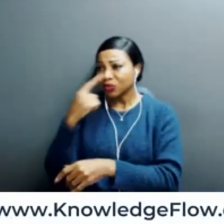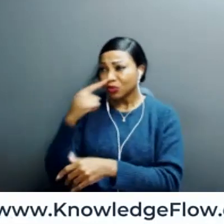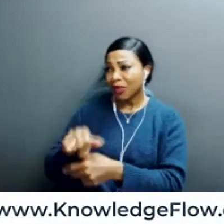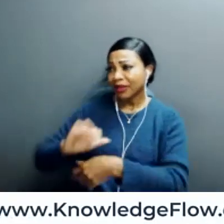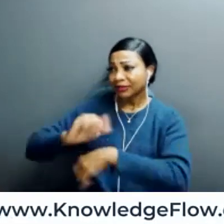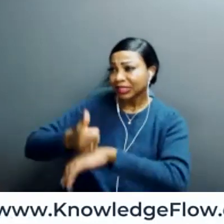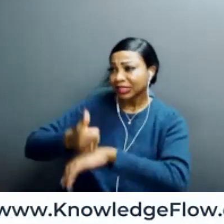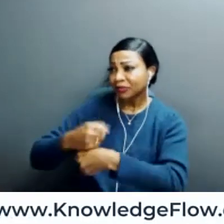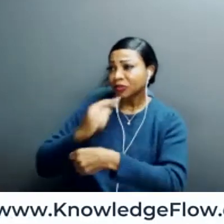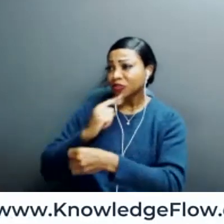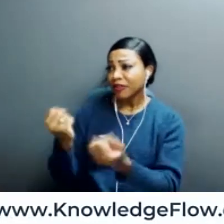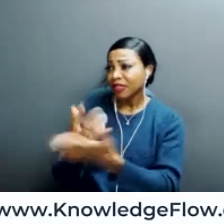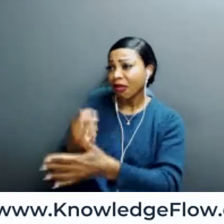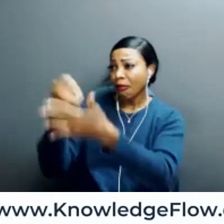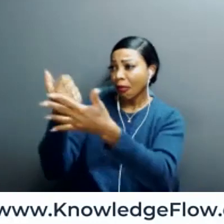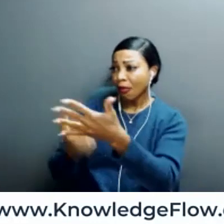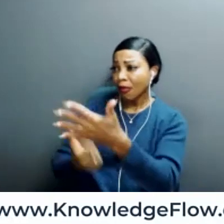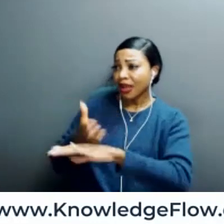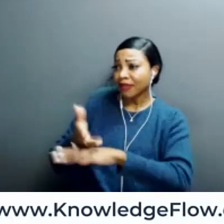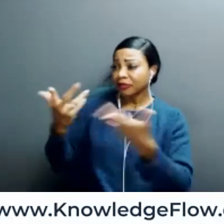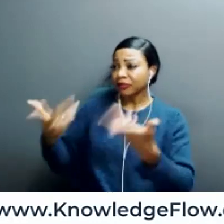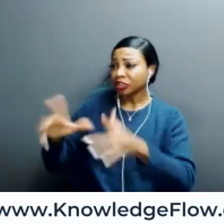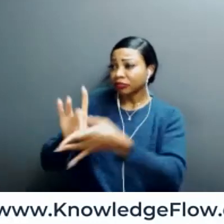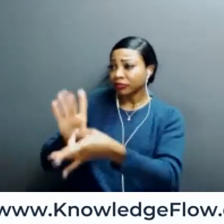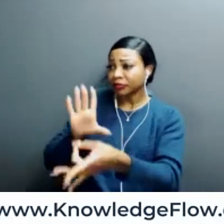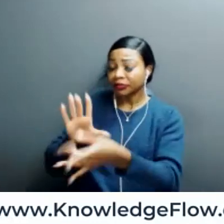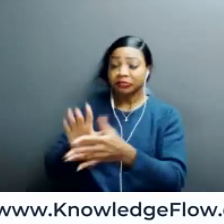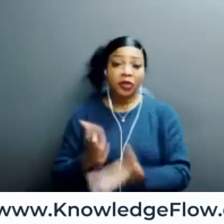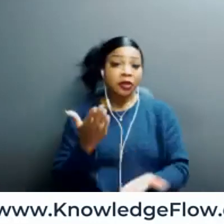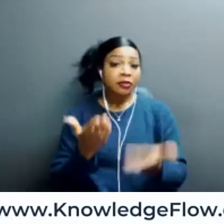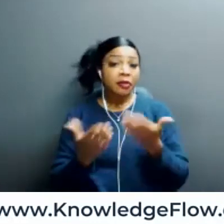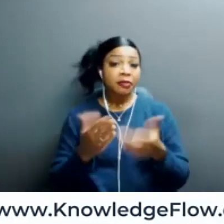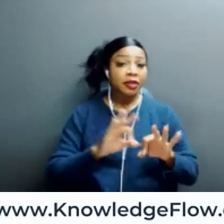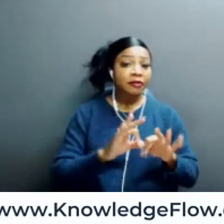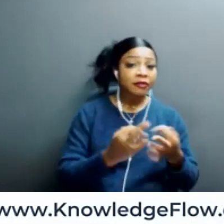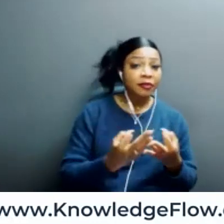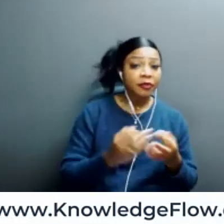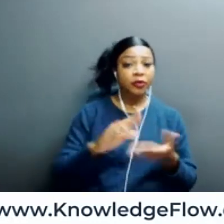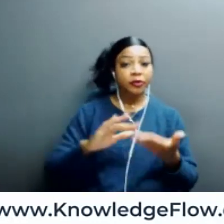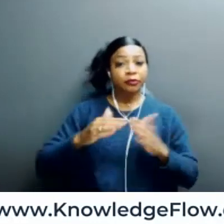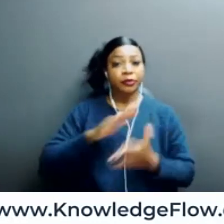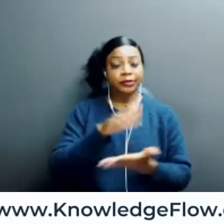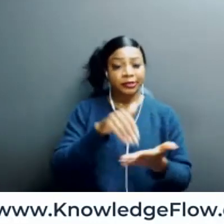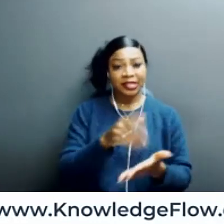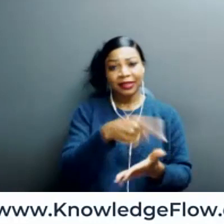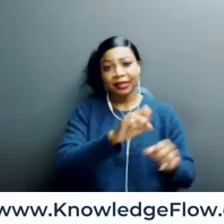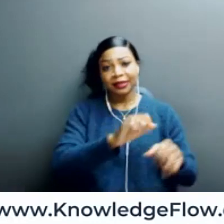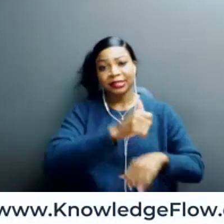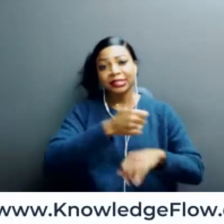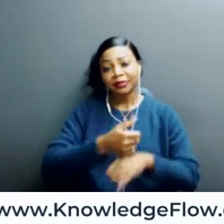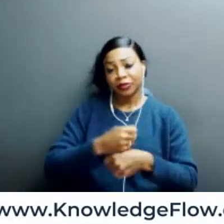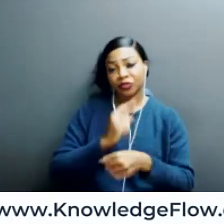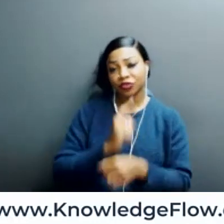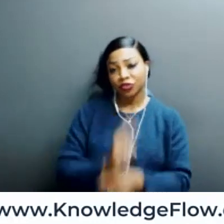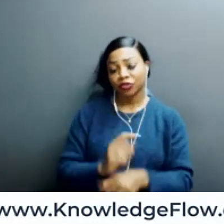or a group home or maybe a family community center you know they can make arrangements to have that taken care